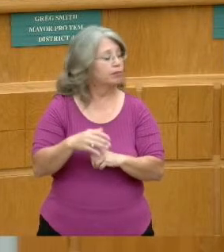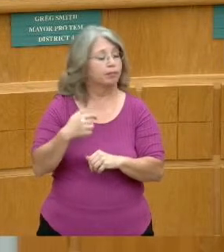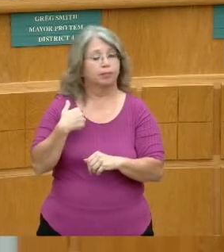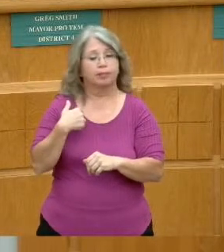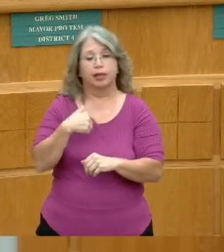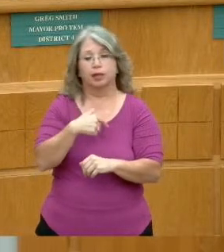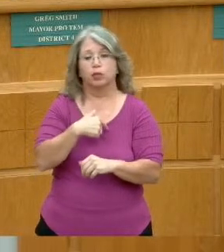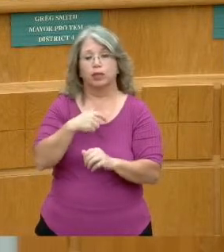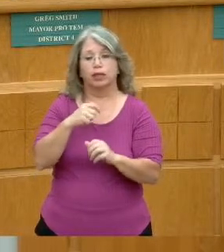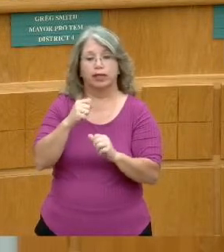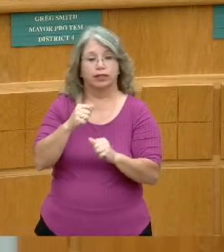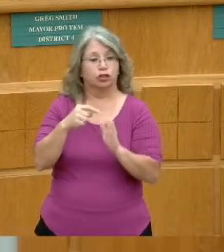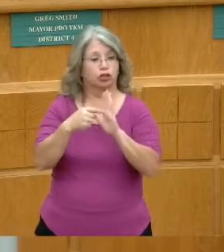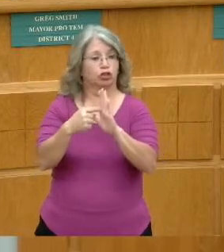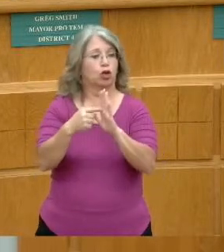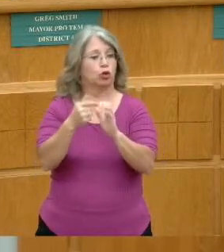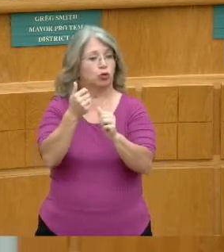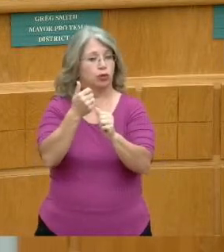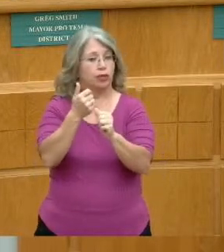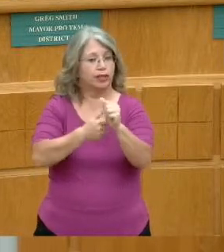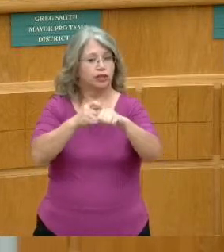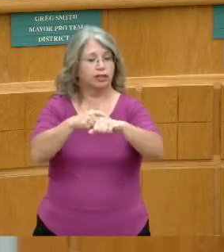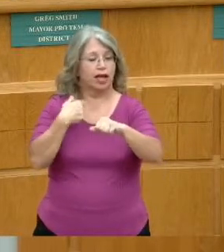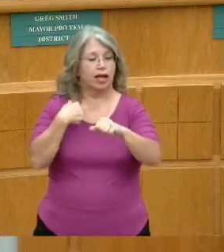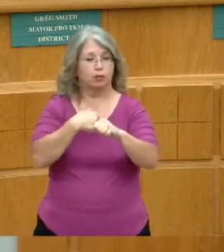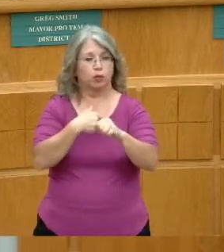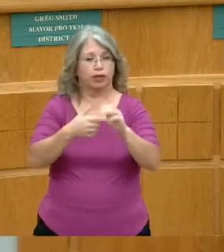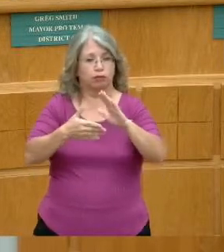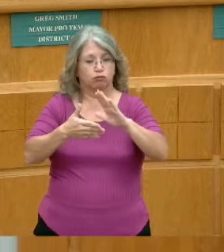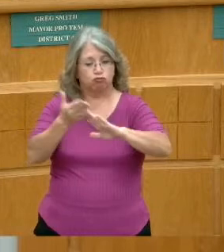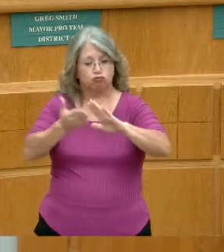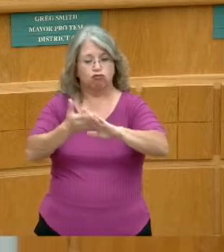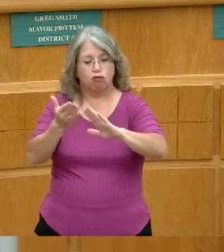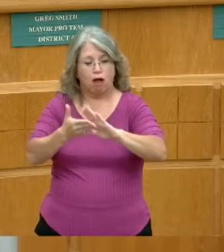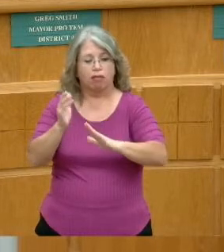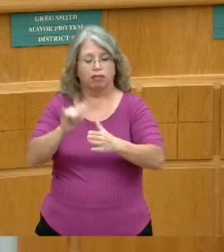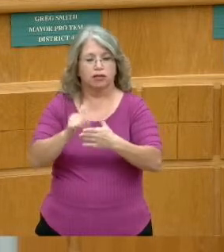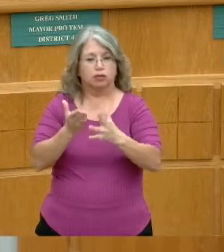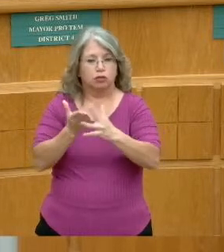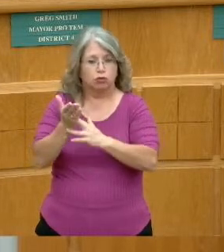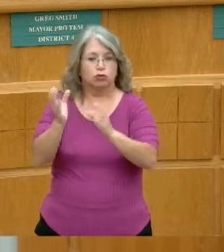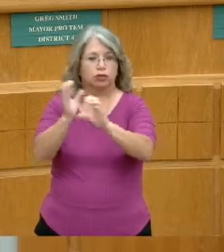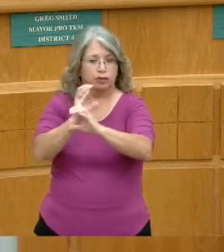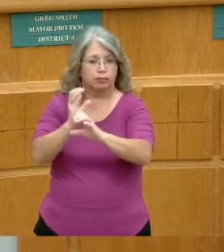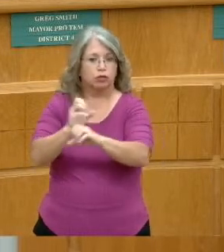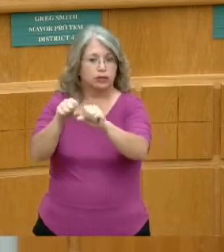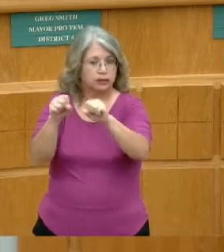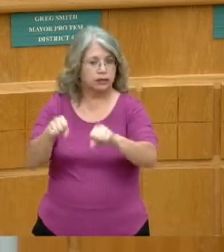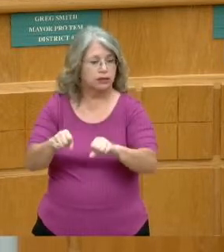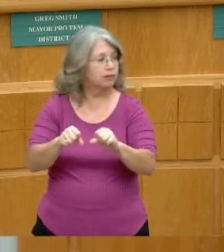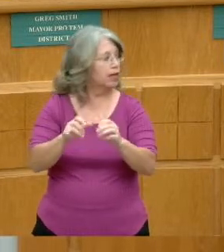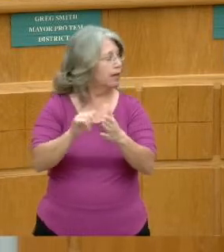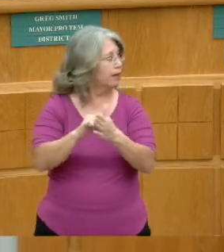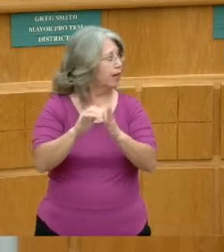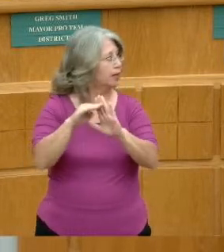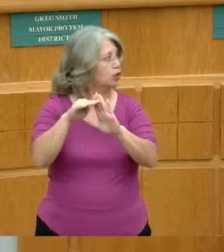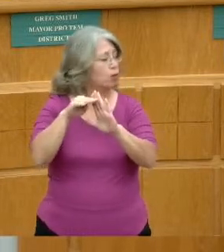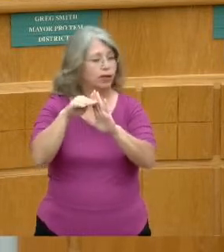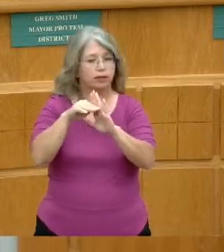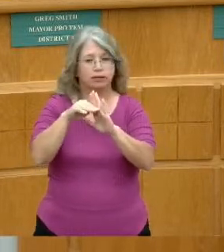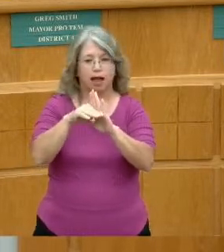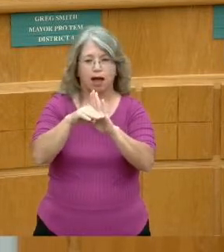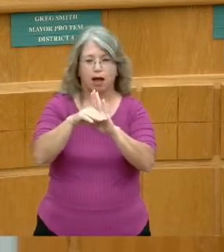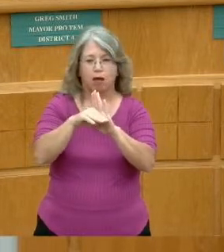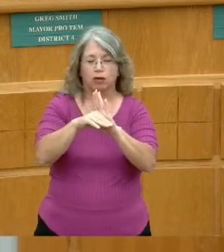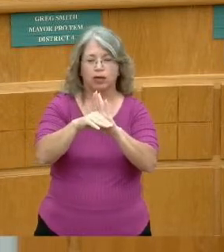time that we run it, and you can see that it's trending down through to today. And maybe the last couple days it's leveled